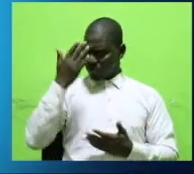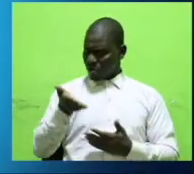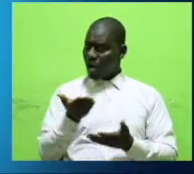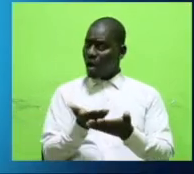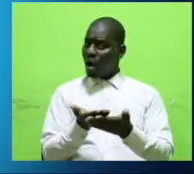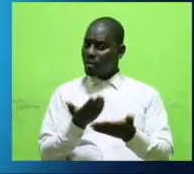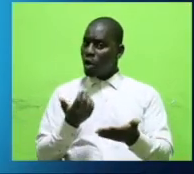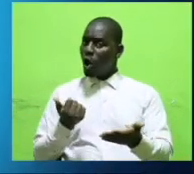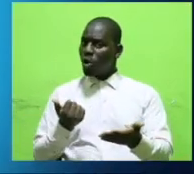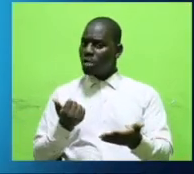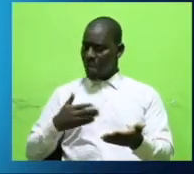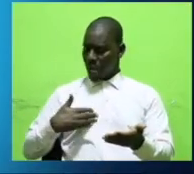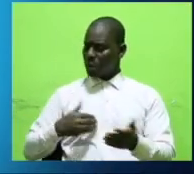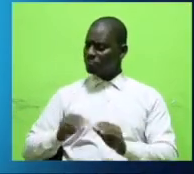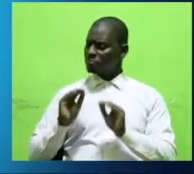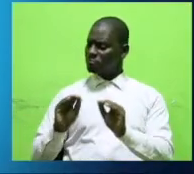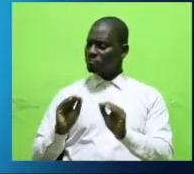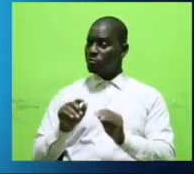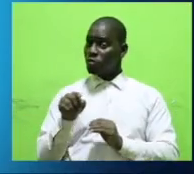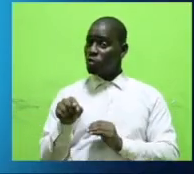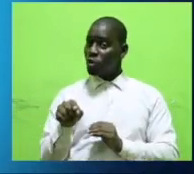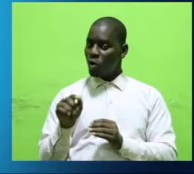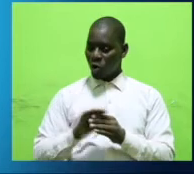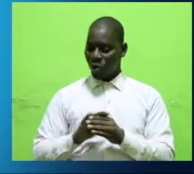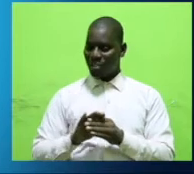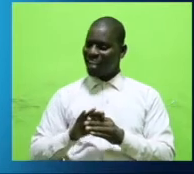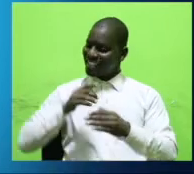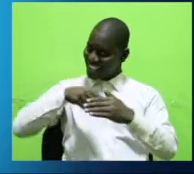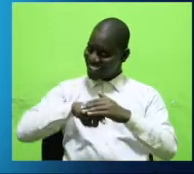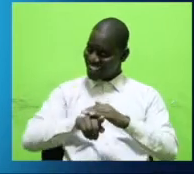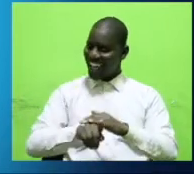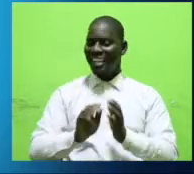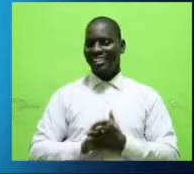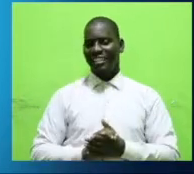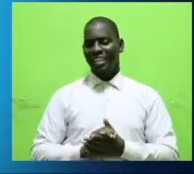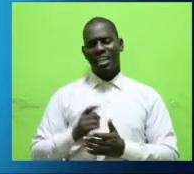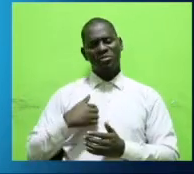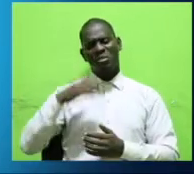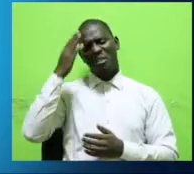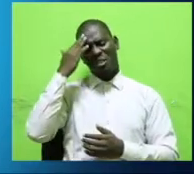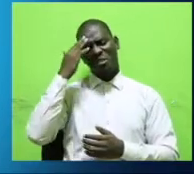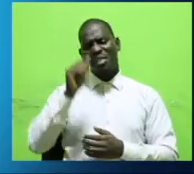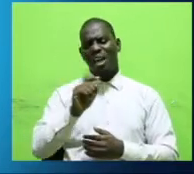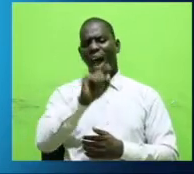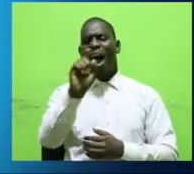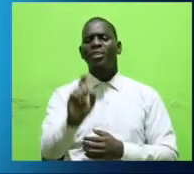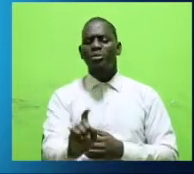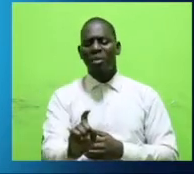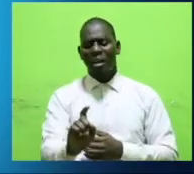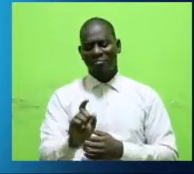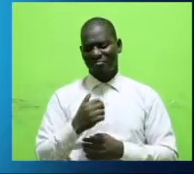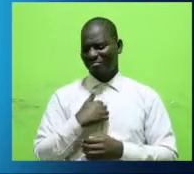now, because I'm going to teach you about it in detail. If you don't know the